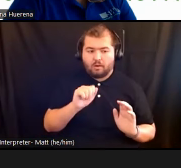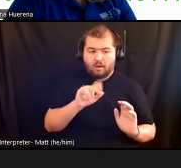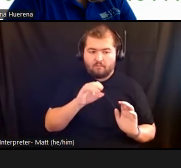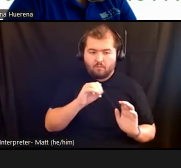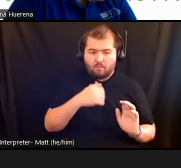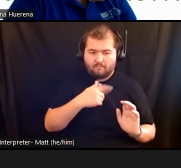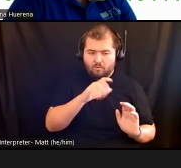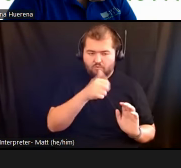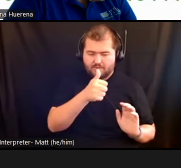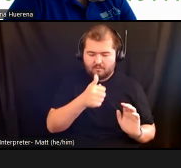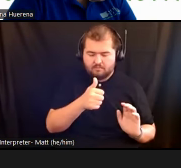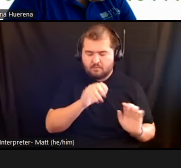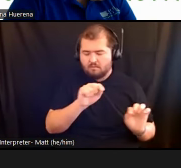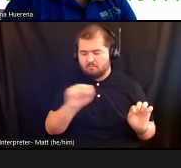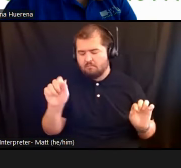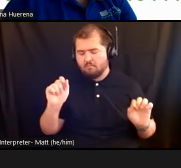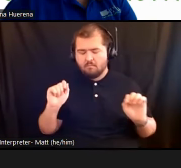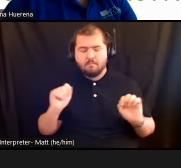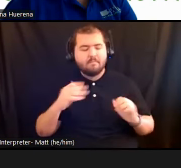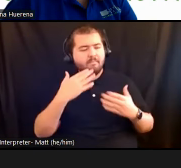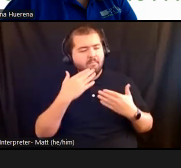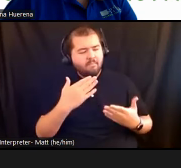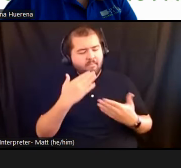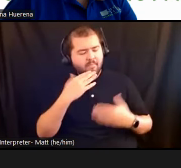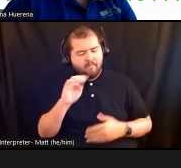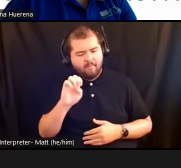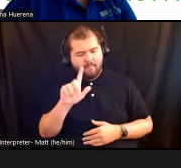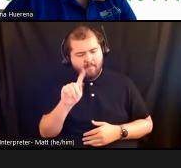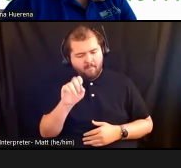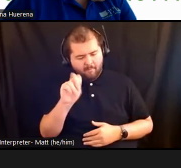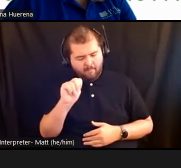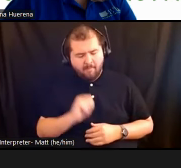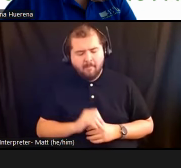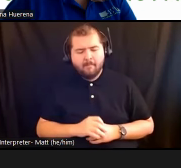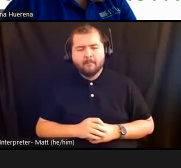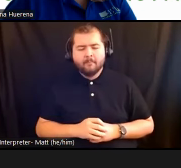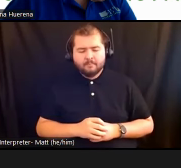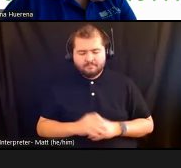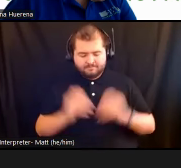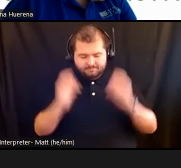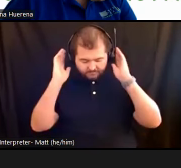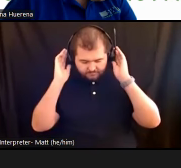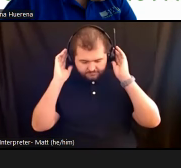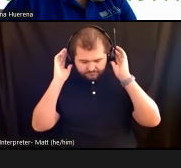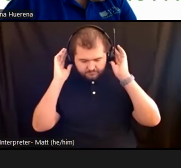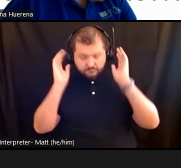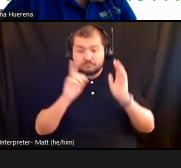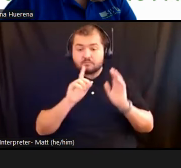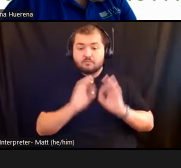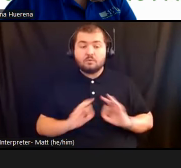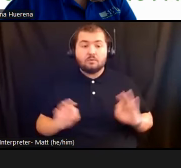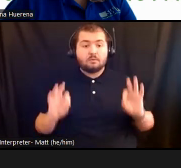basically. Okay, thank you, Alton. I appreciate it. So it's really important. One of the things I want to stress for